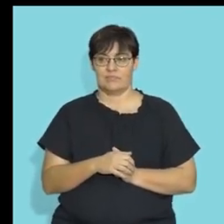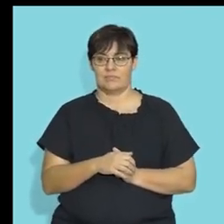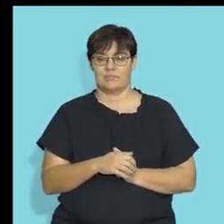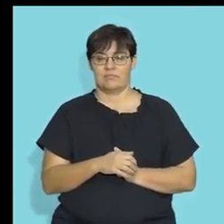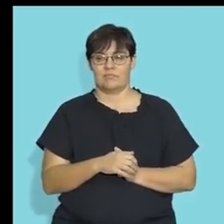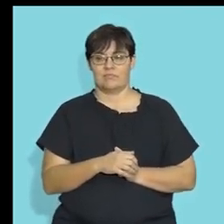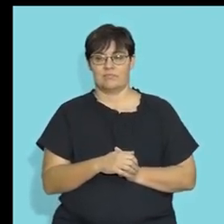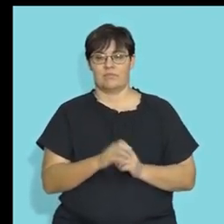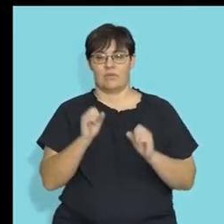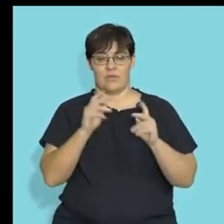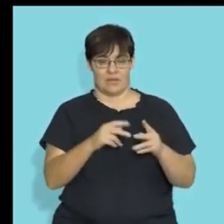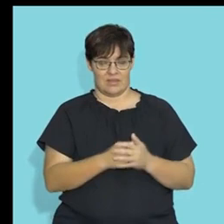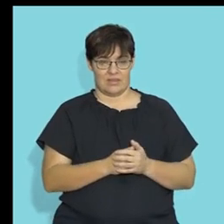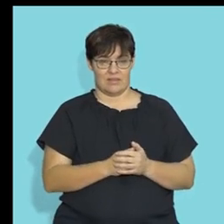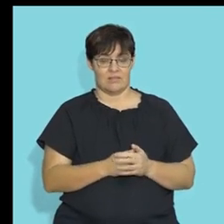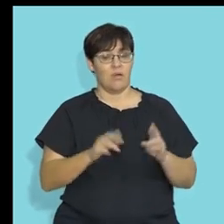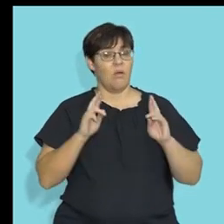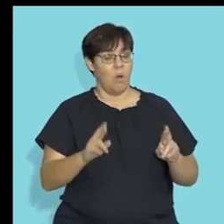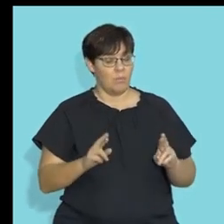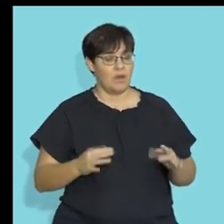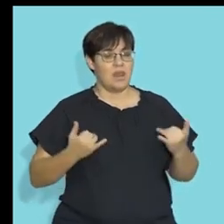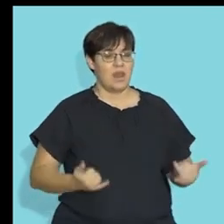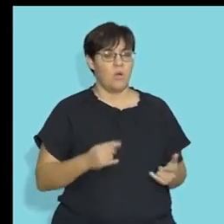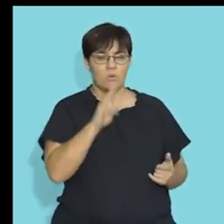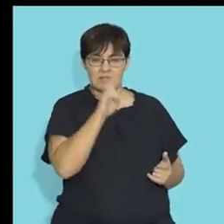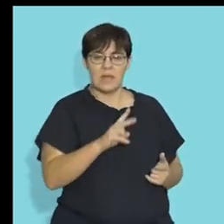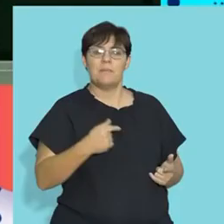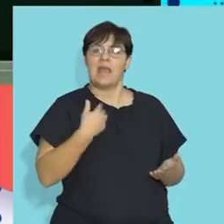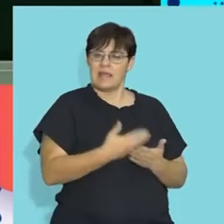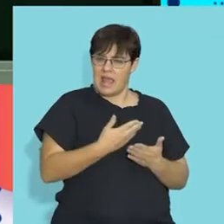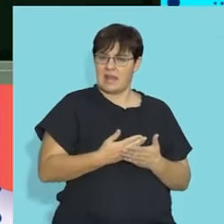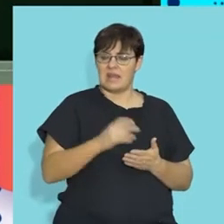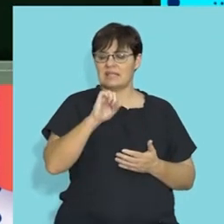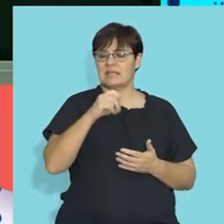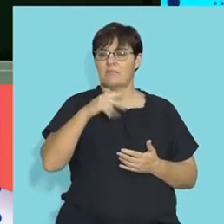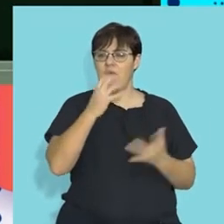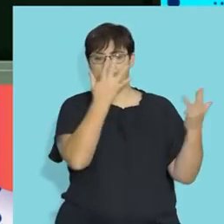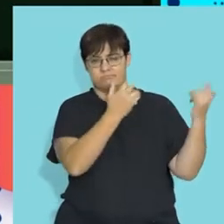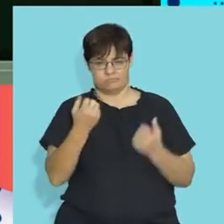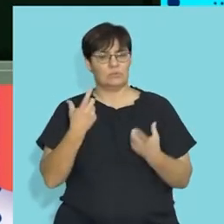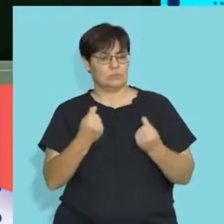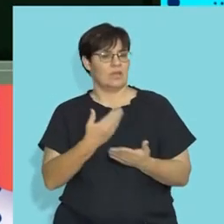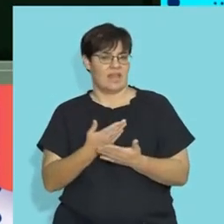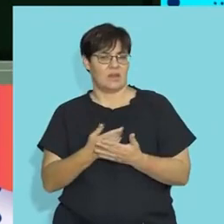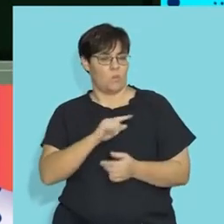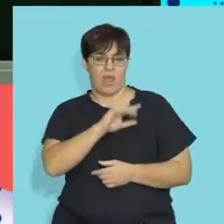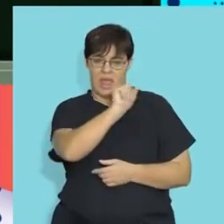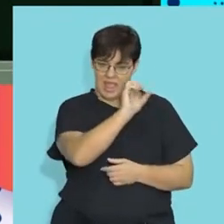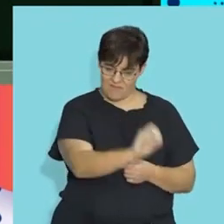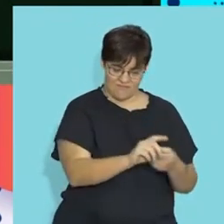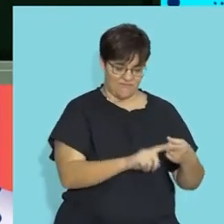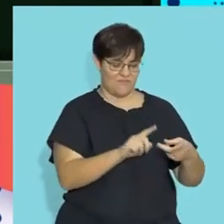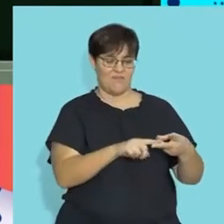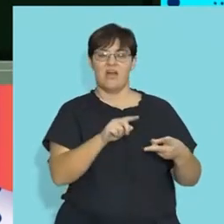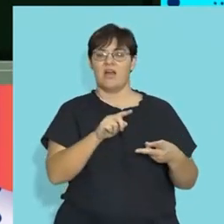sum. Cool, everybody. So hopefully at this point you can see that I can actually do the sigma calculation because I